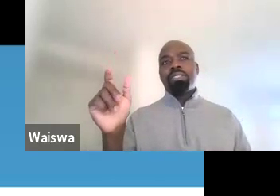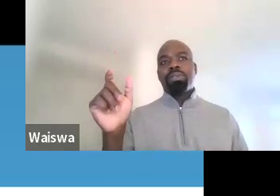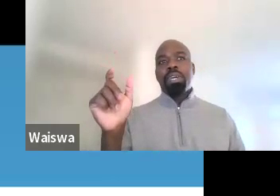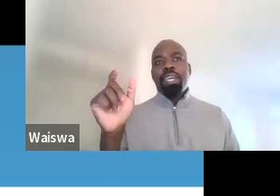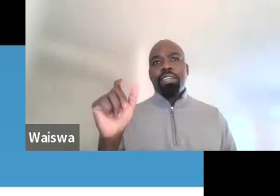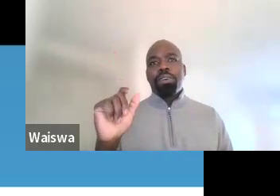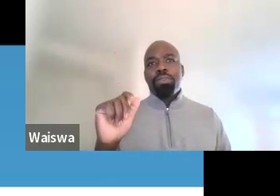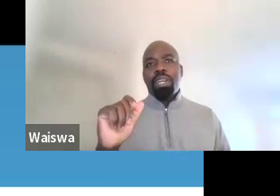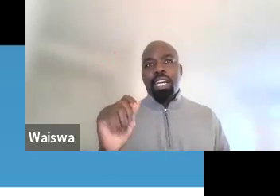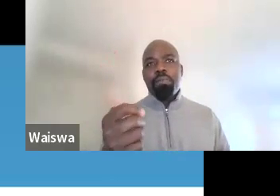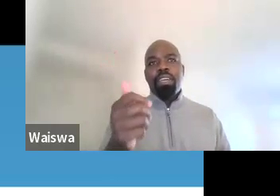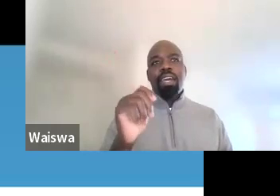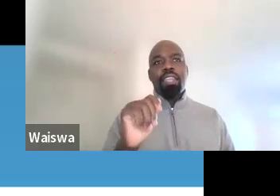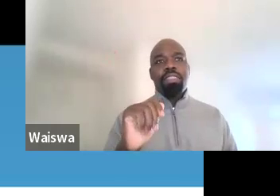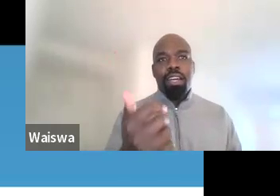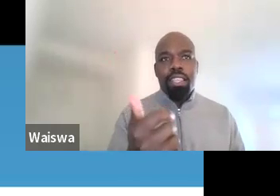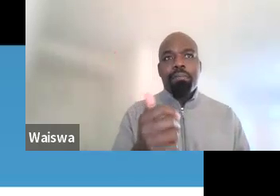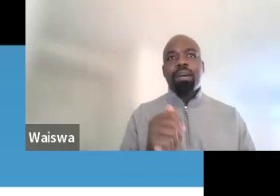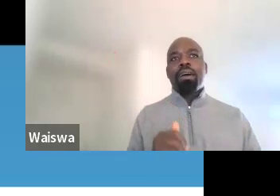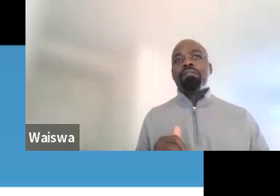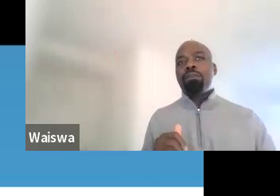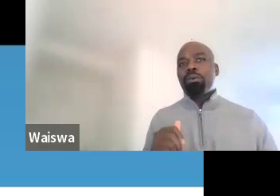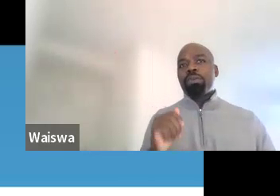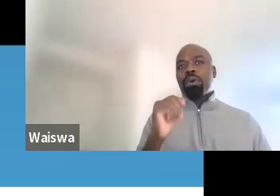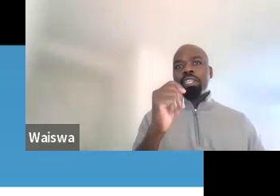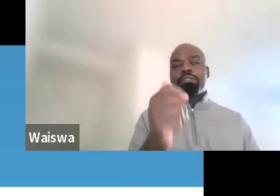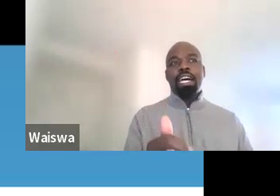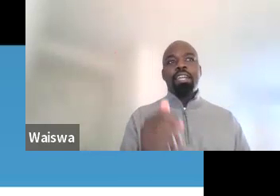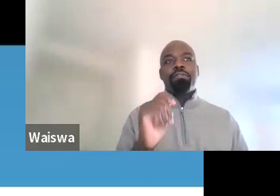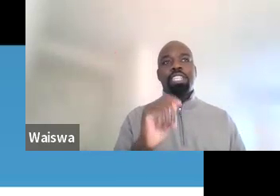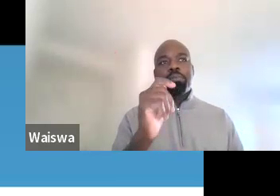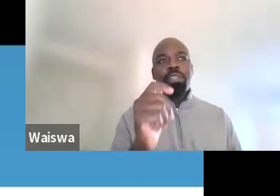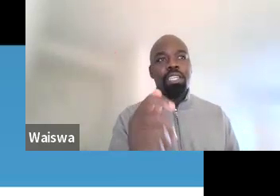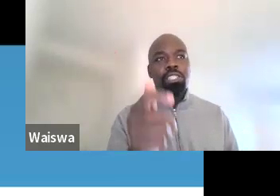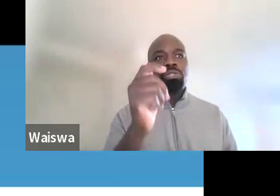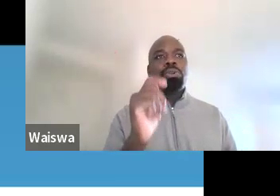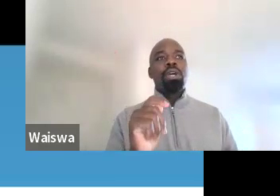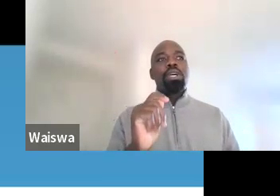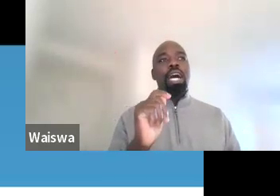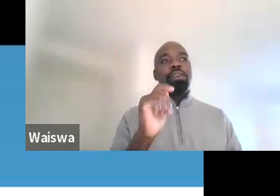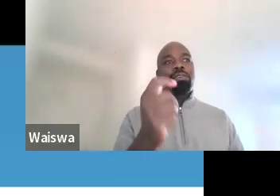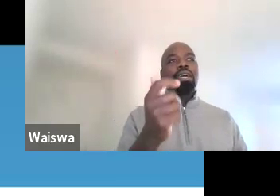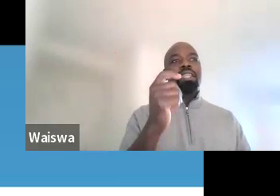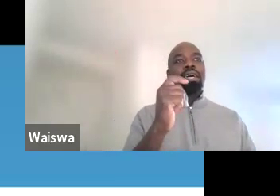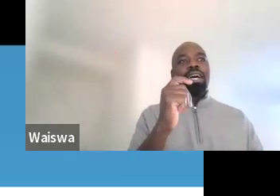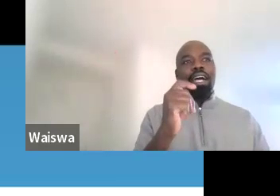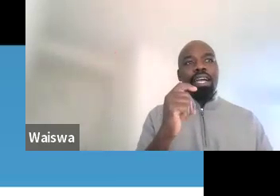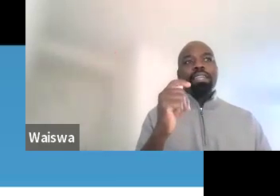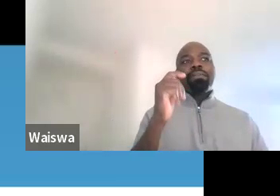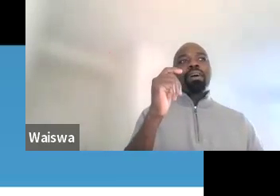on an issue, you want to come in and thank them for the work they've done for championing the issue, so